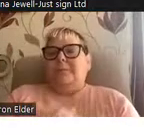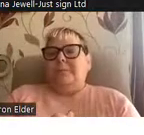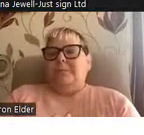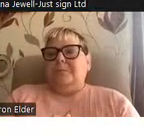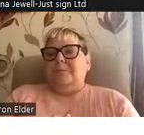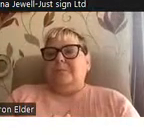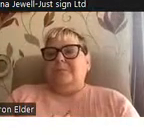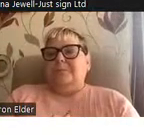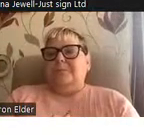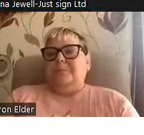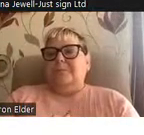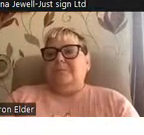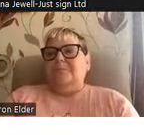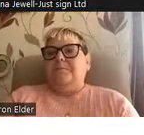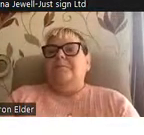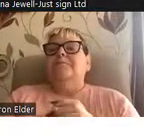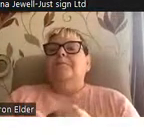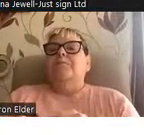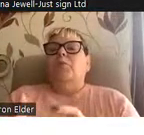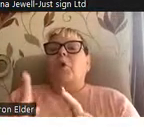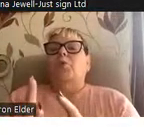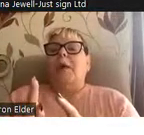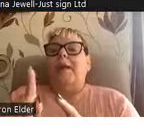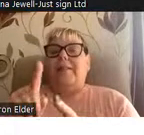of that, everyone. So this one is...